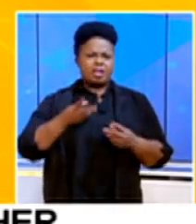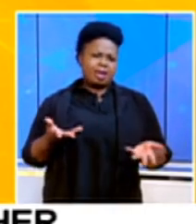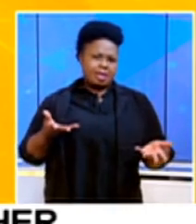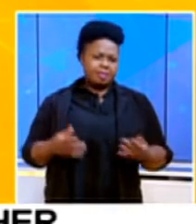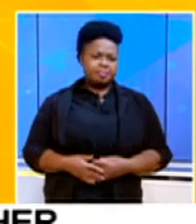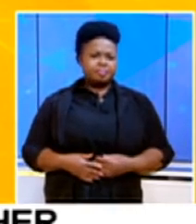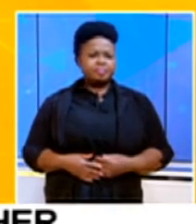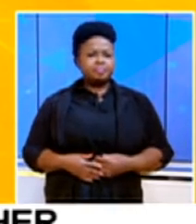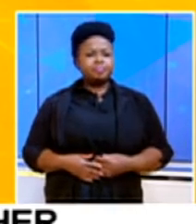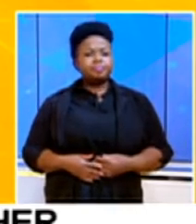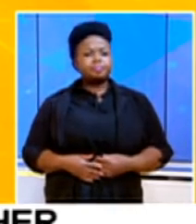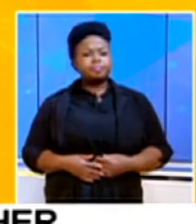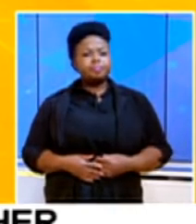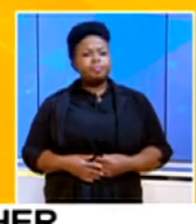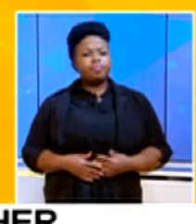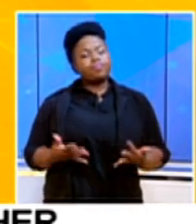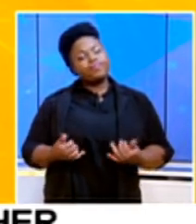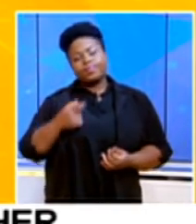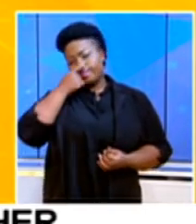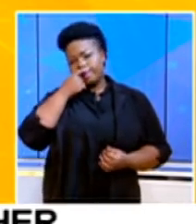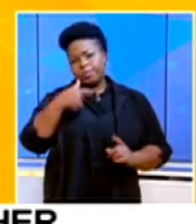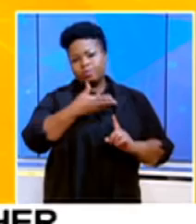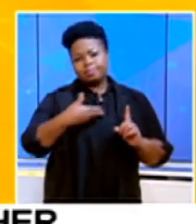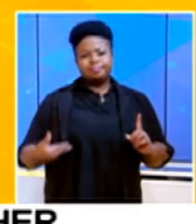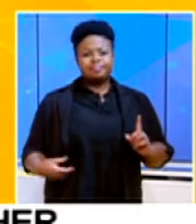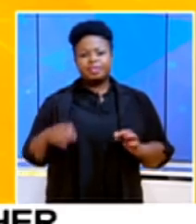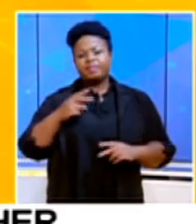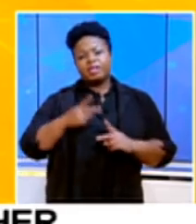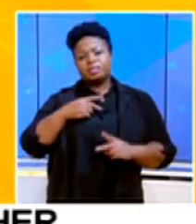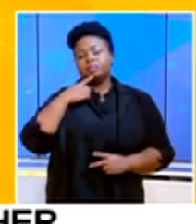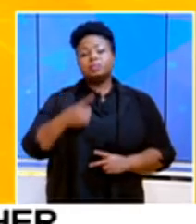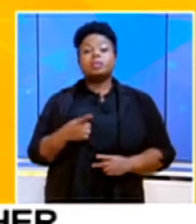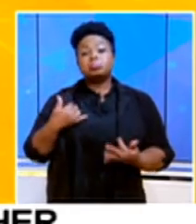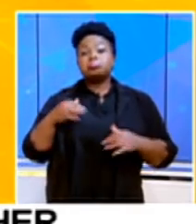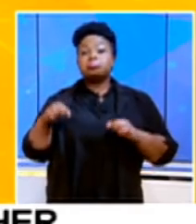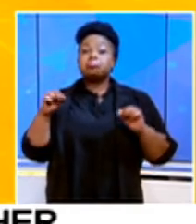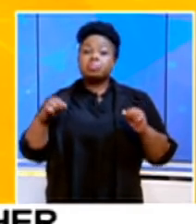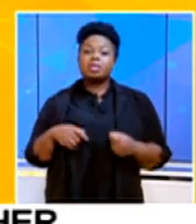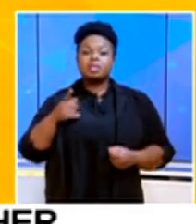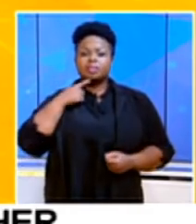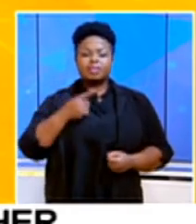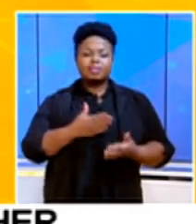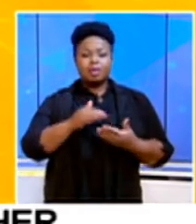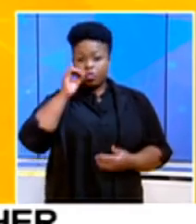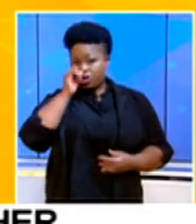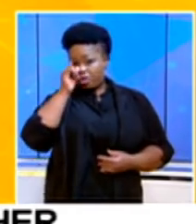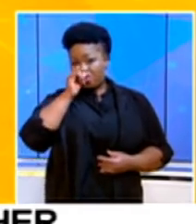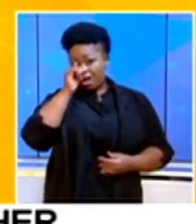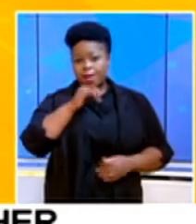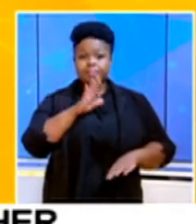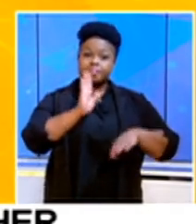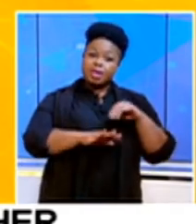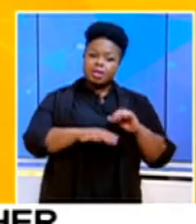final text on this step-aside resolution. The president finally said that the party agreed that those charged with criminal